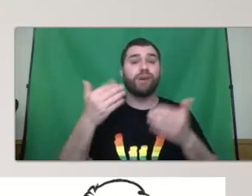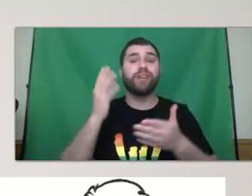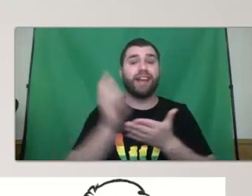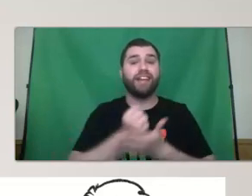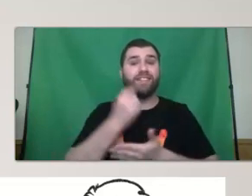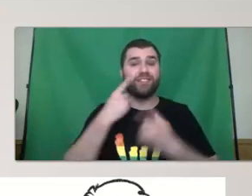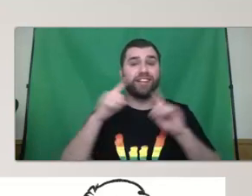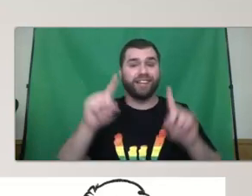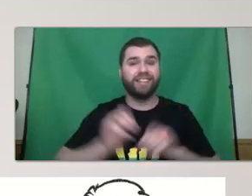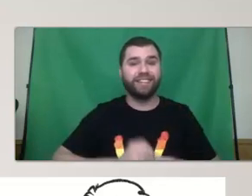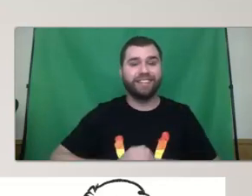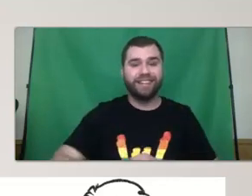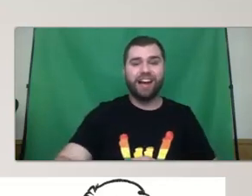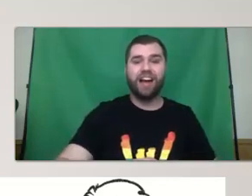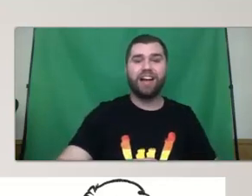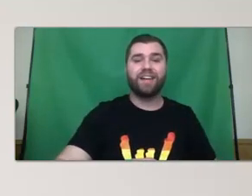you will get it eventually.